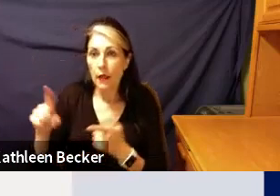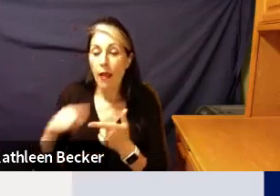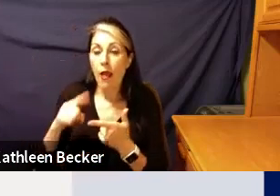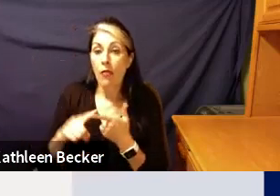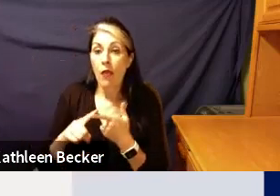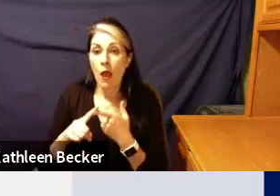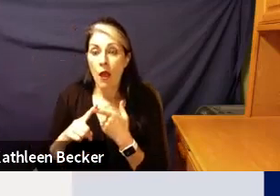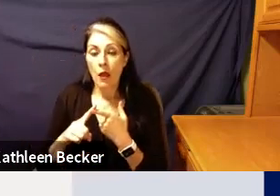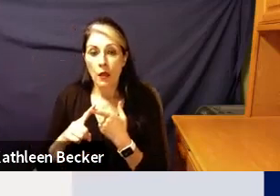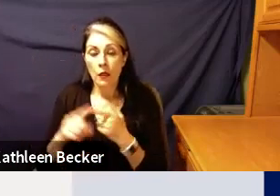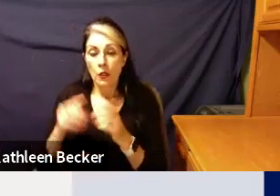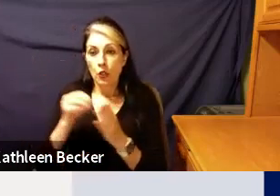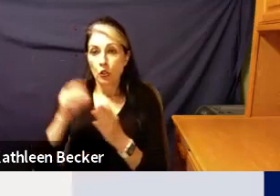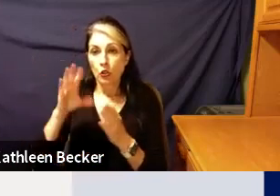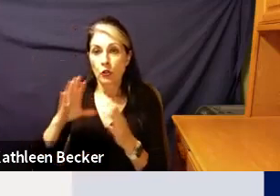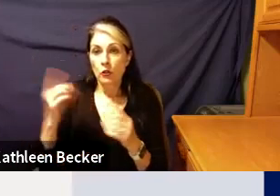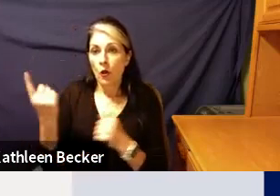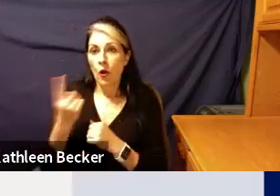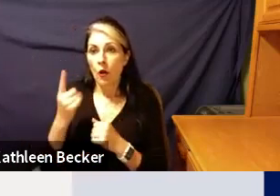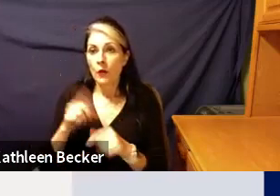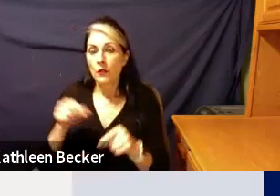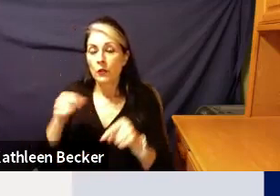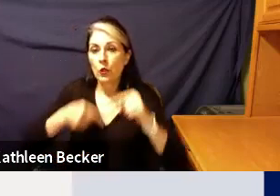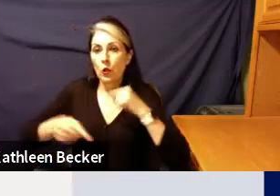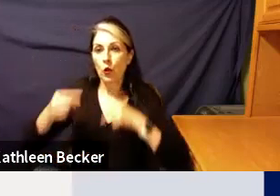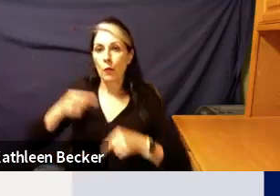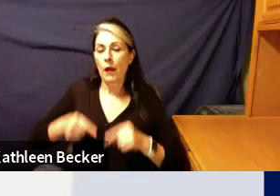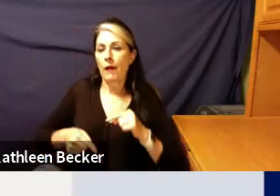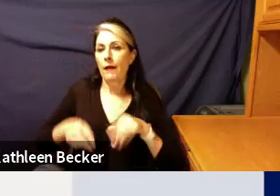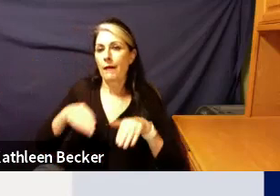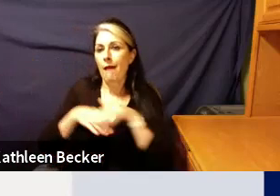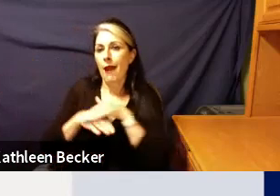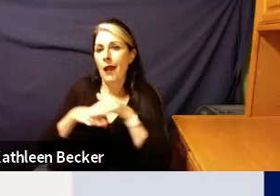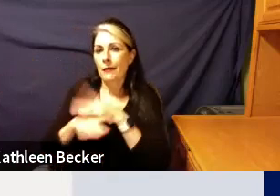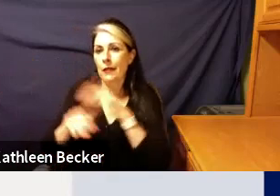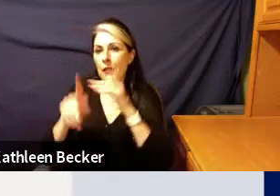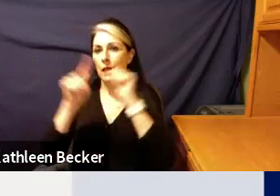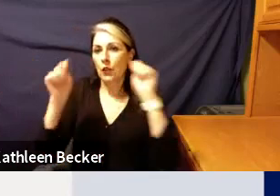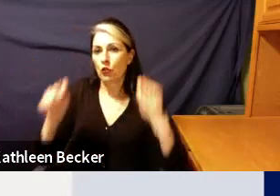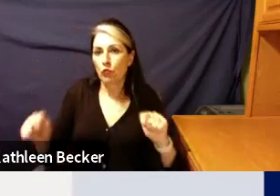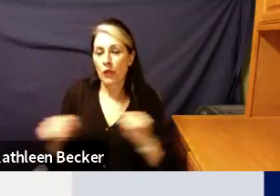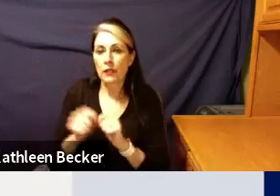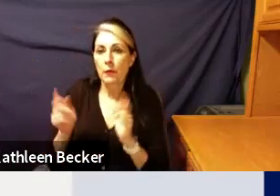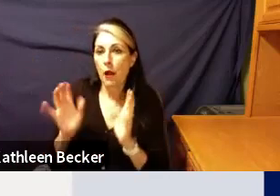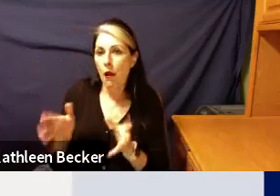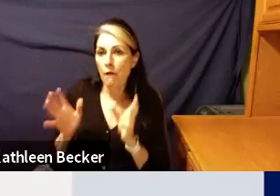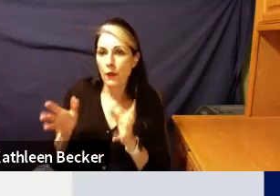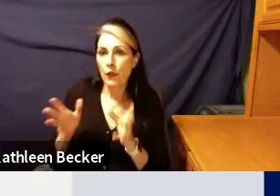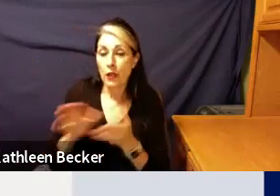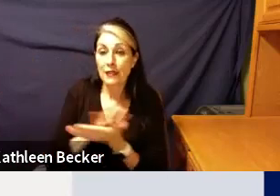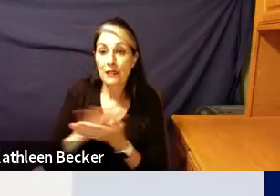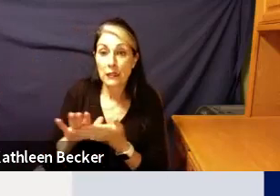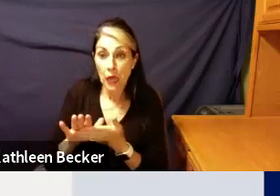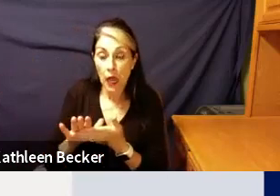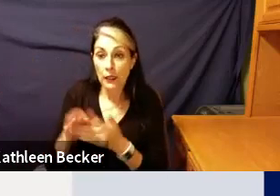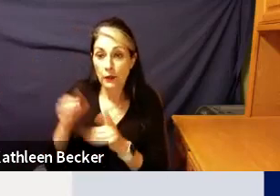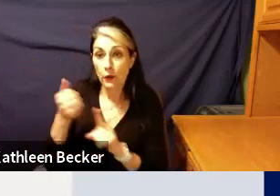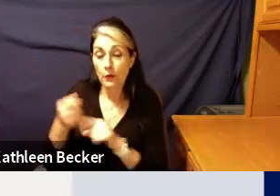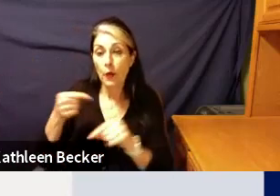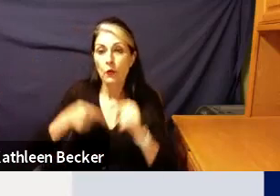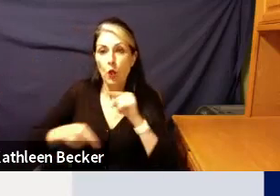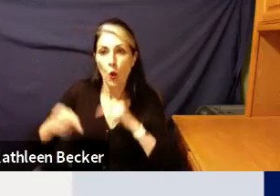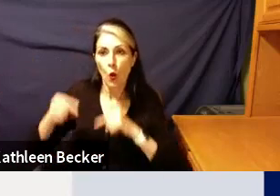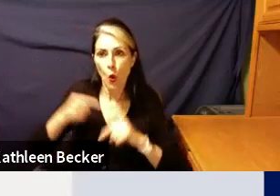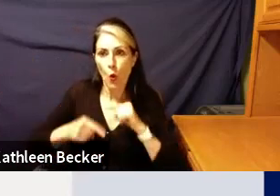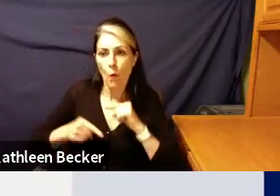And students can always go back and access a transcript of the chat. So that's a nice way for them to go back